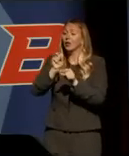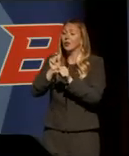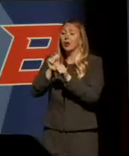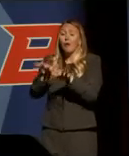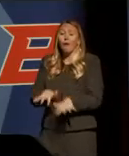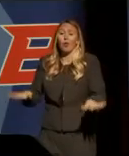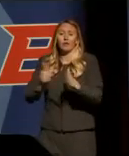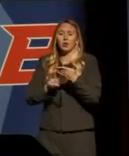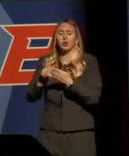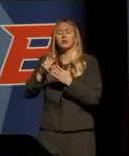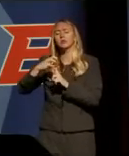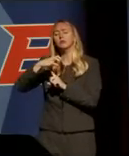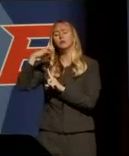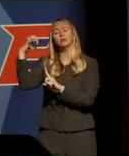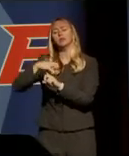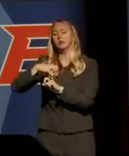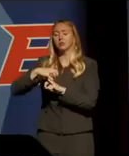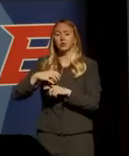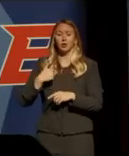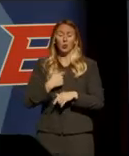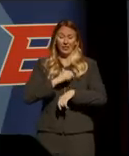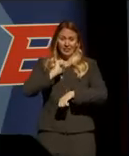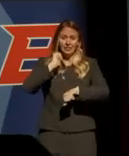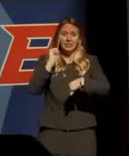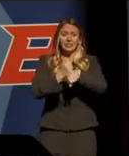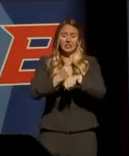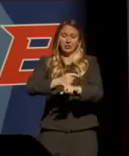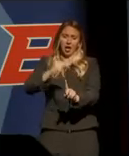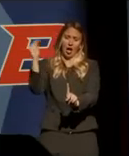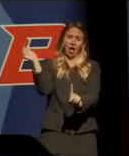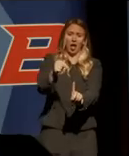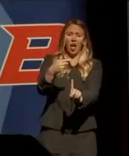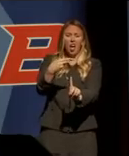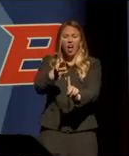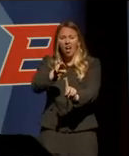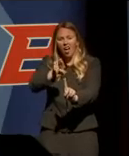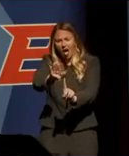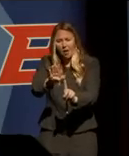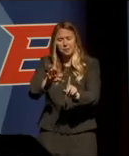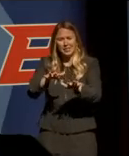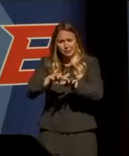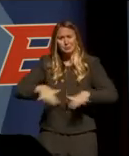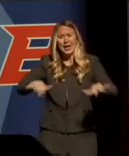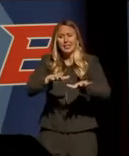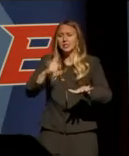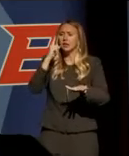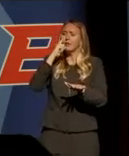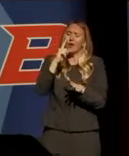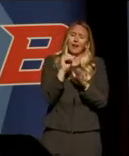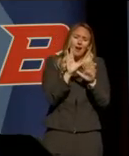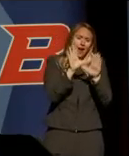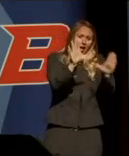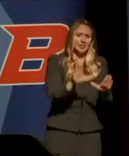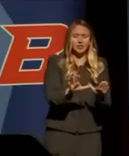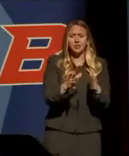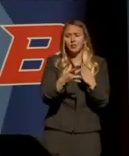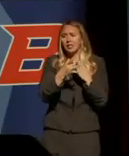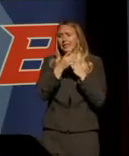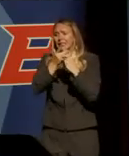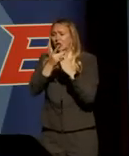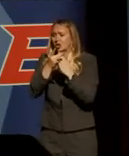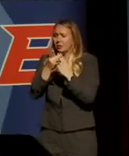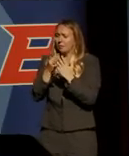We've created hubs for leadership, excellence, thinking.